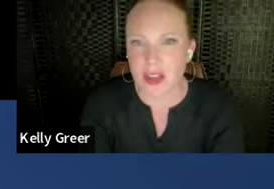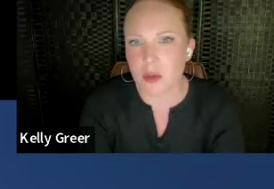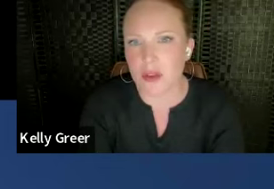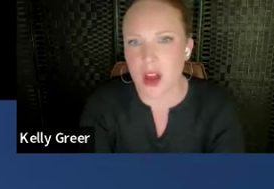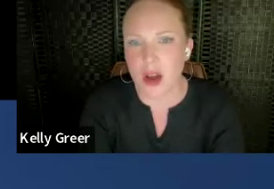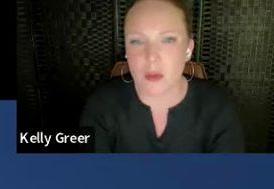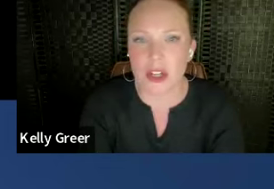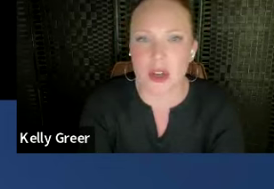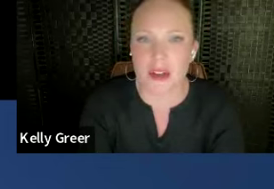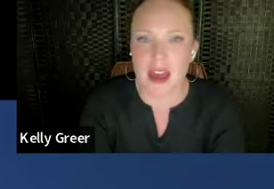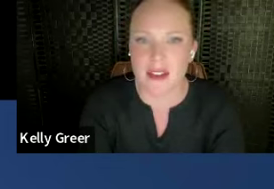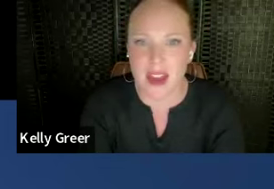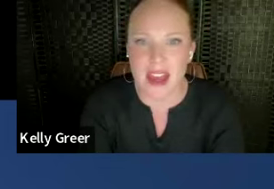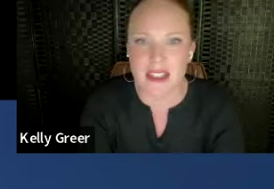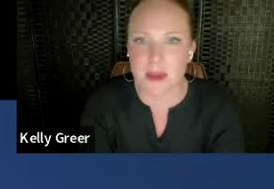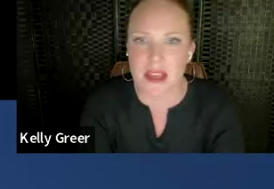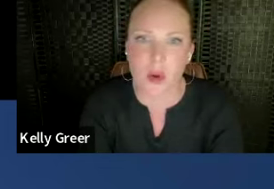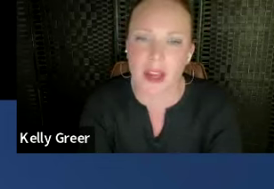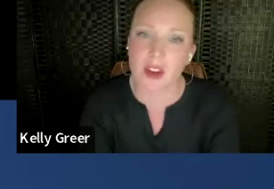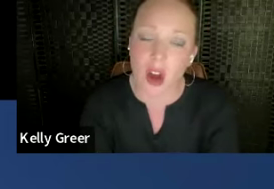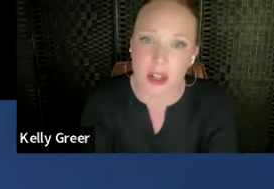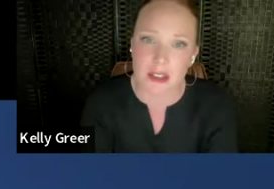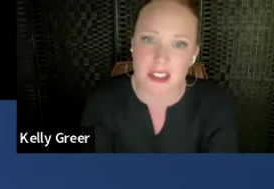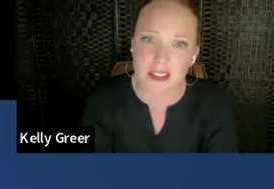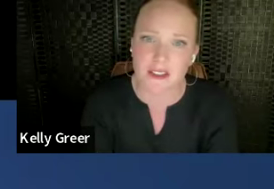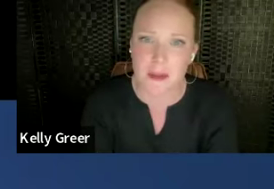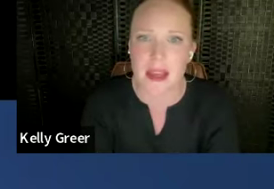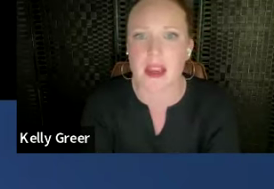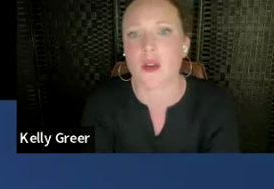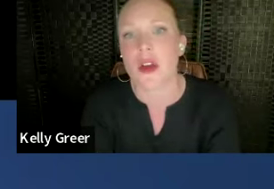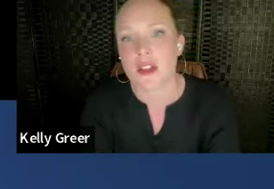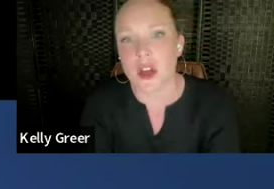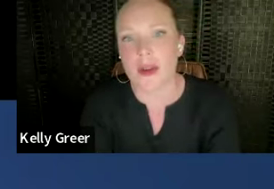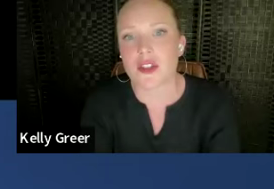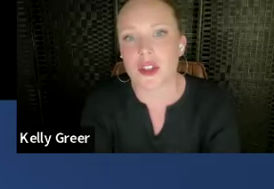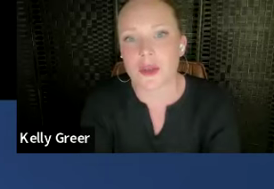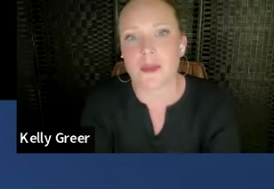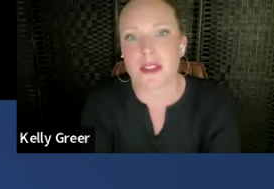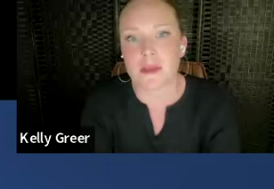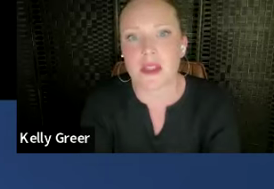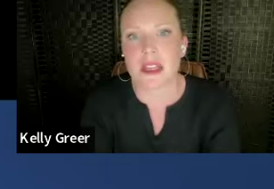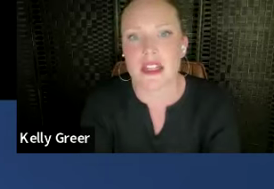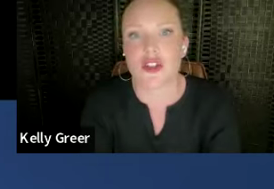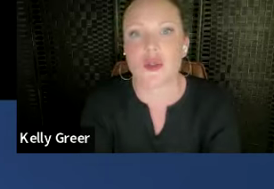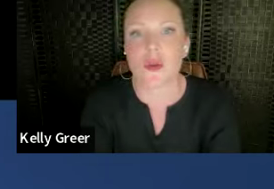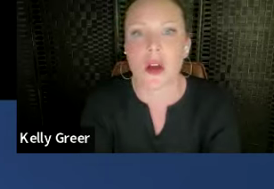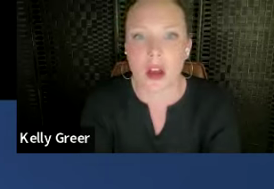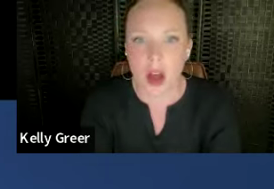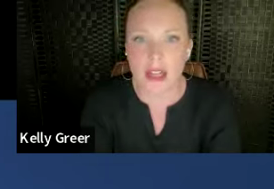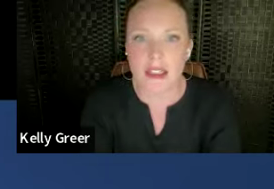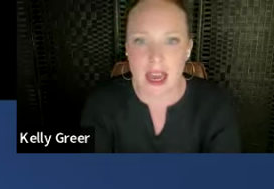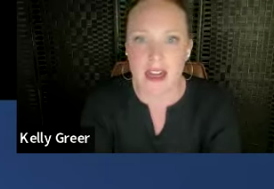there are like, well, no, I wanted to go to that event, but they won't have CART for me. So it's your responsibility